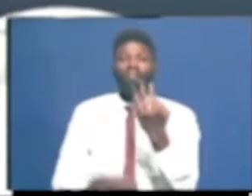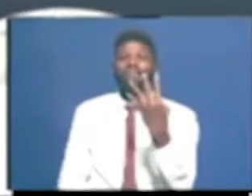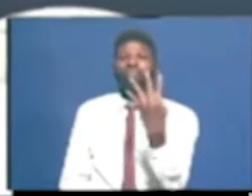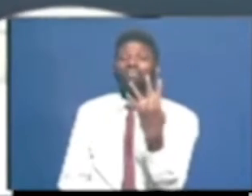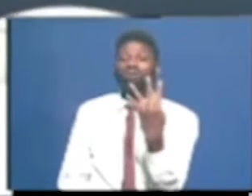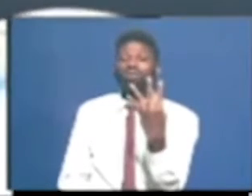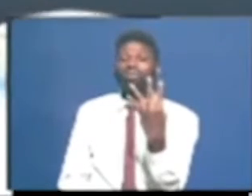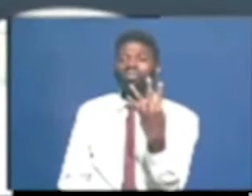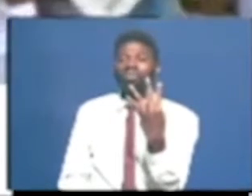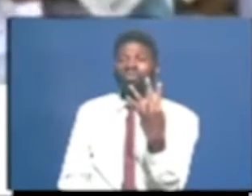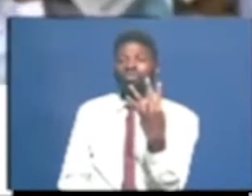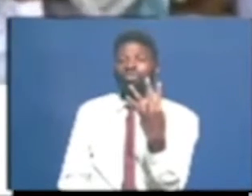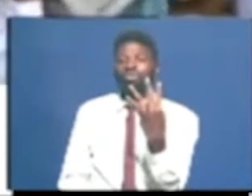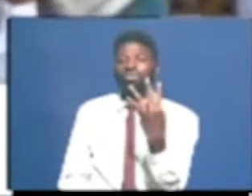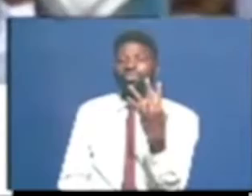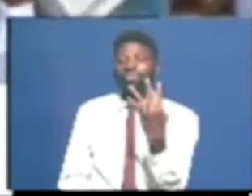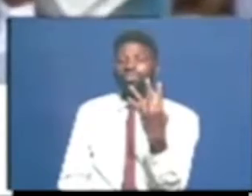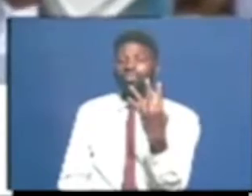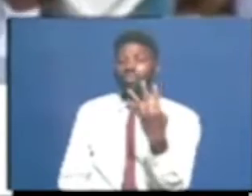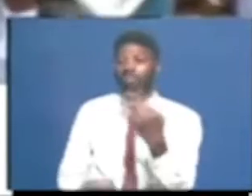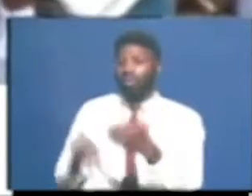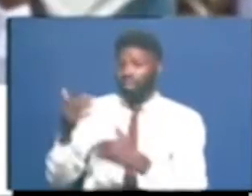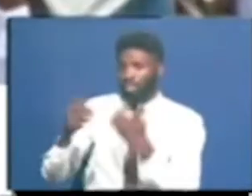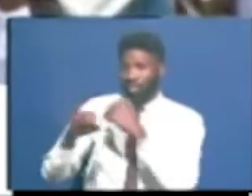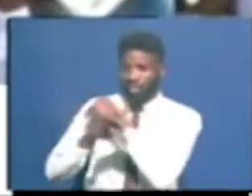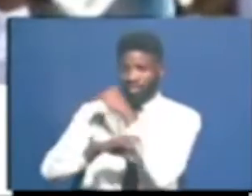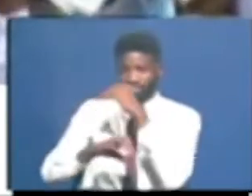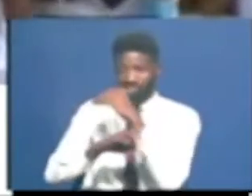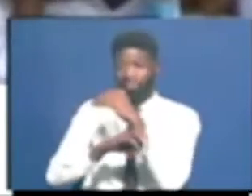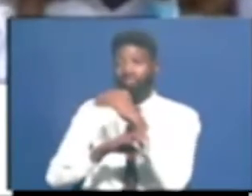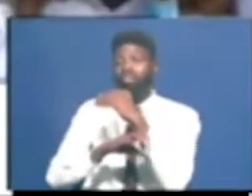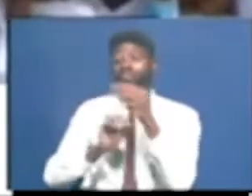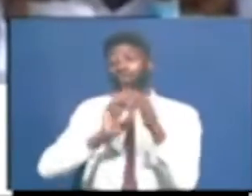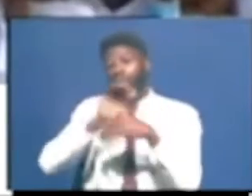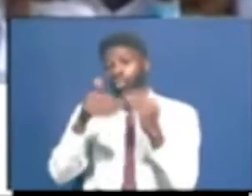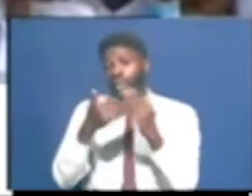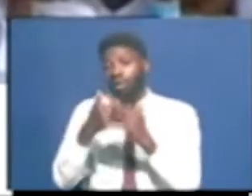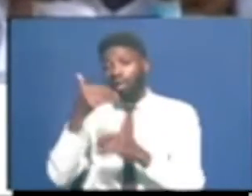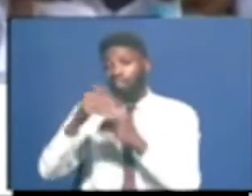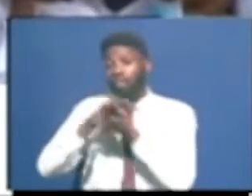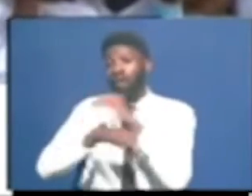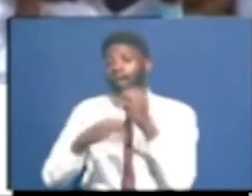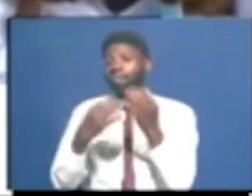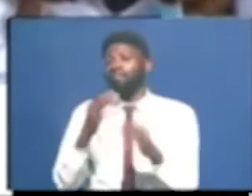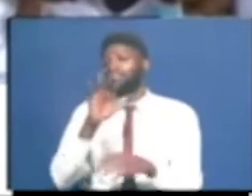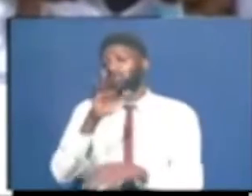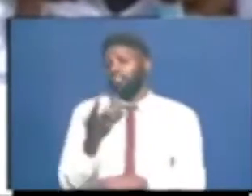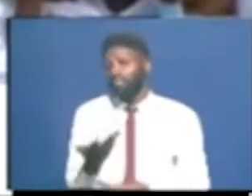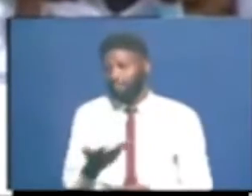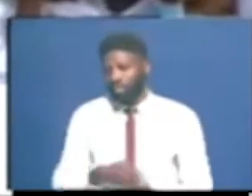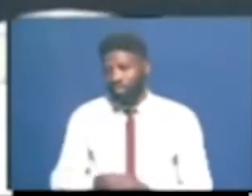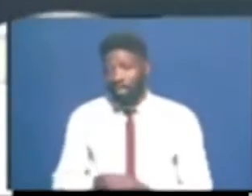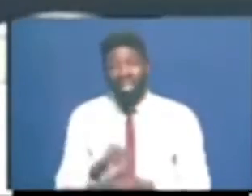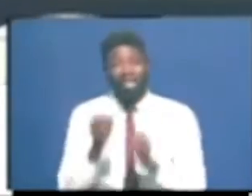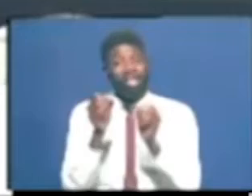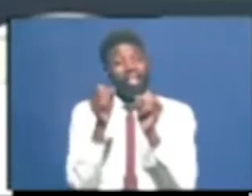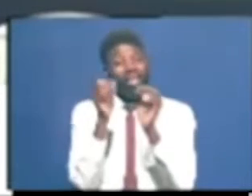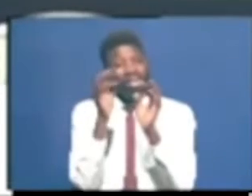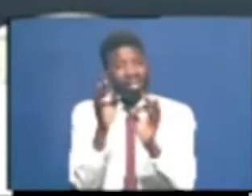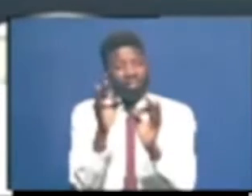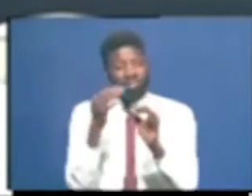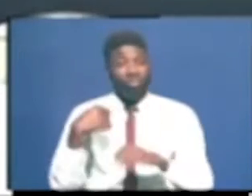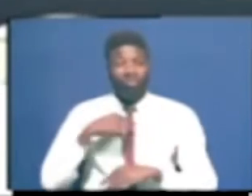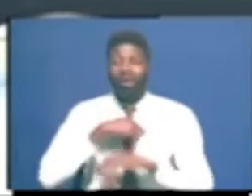five out of five of our neighboring countries and do so in record time. If we can transport 10 times